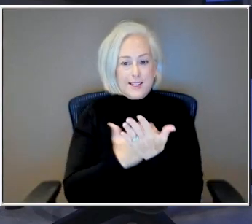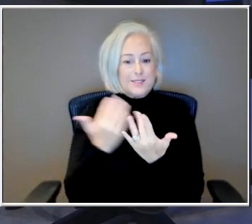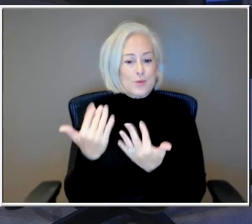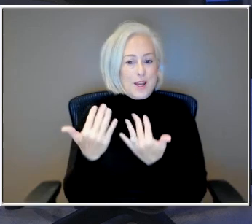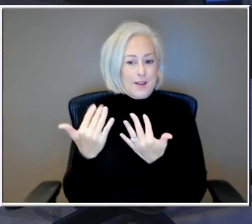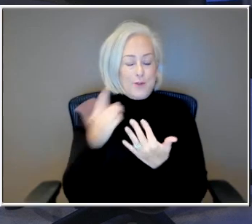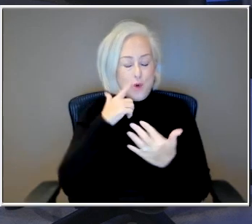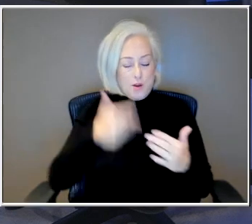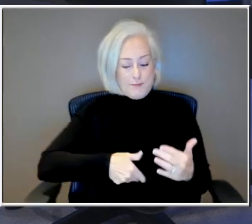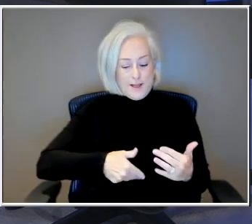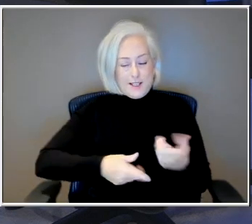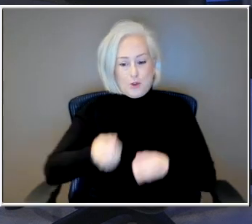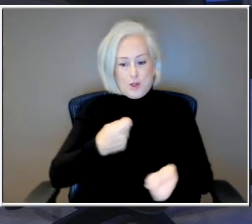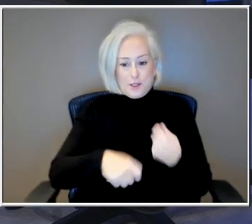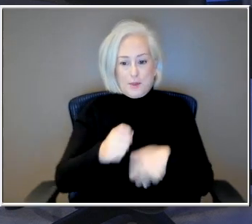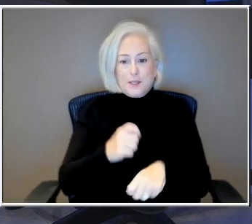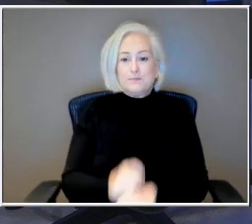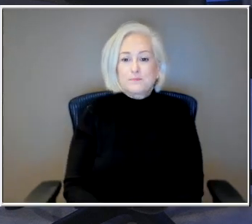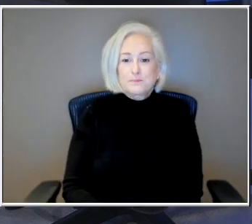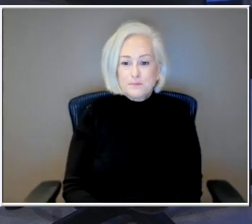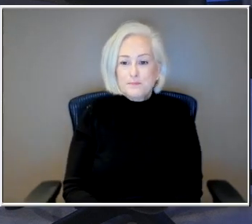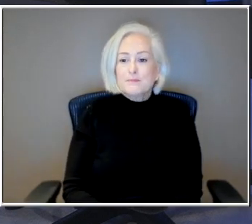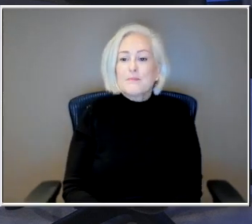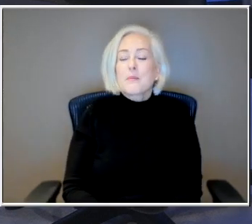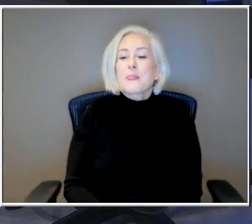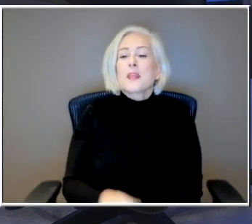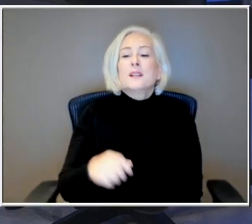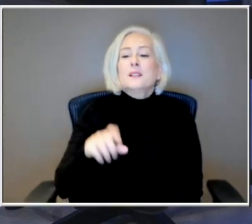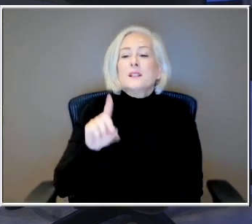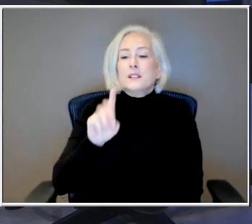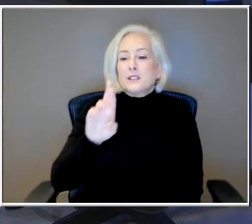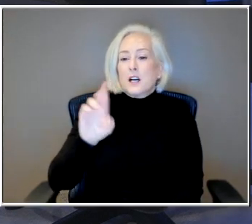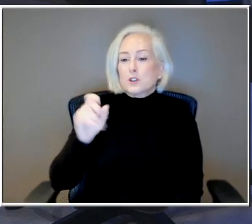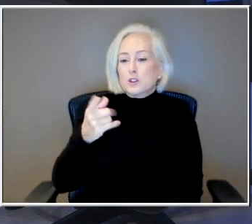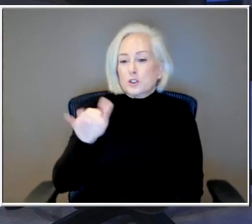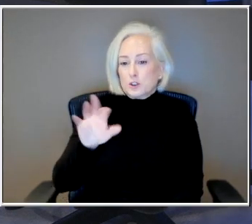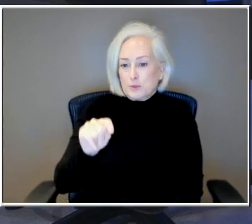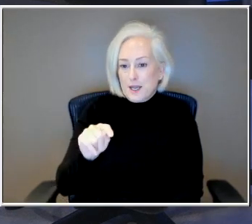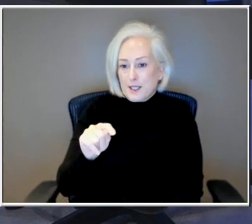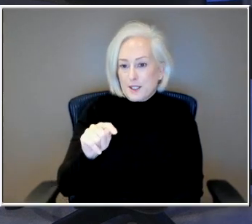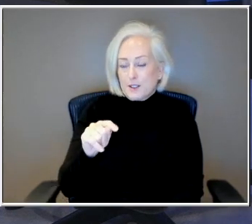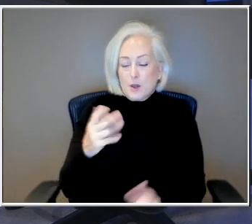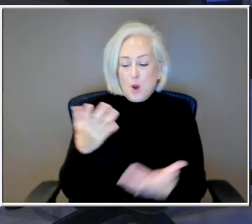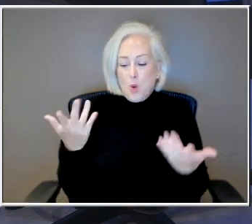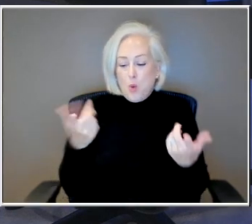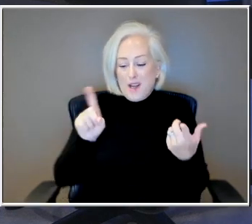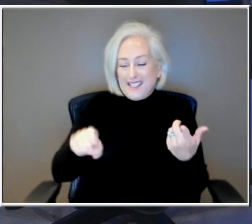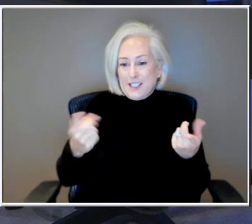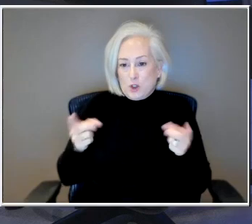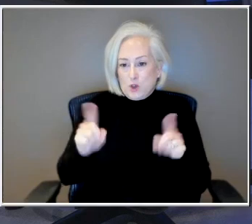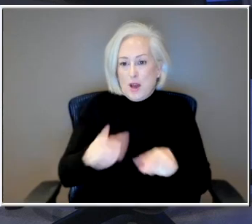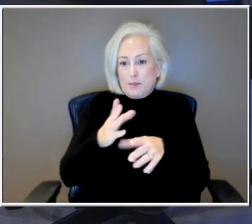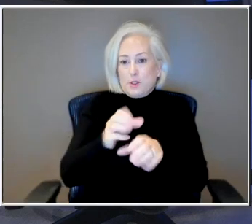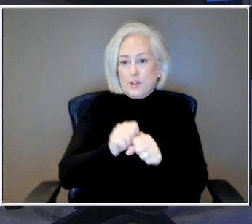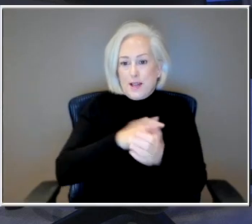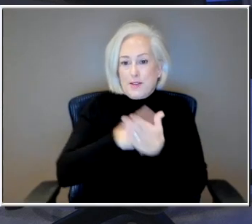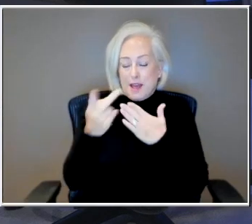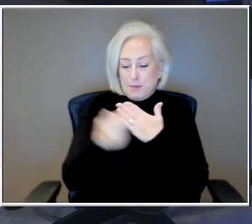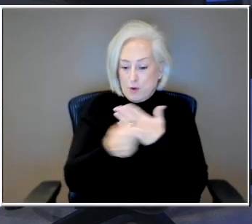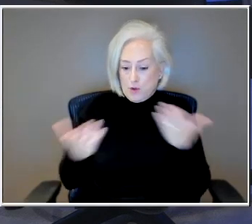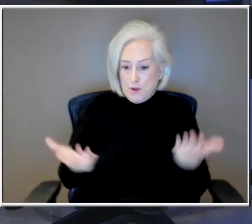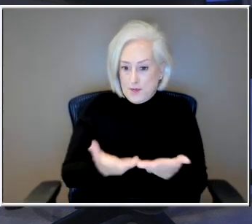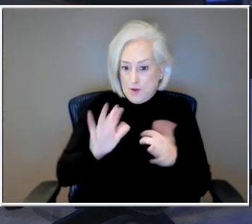about the new program, how it came about, what it takes to get a program like that here, and what the impact is for